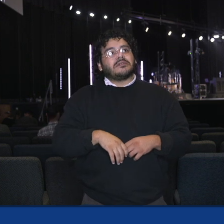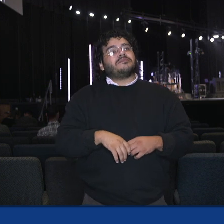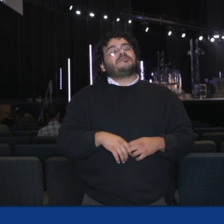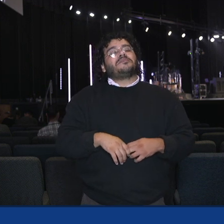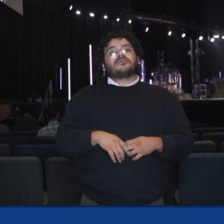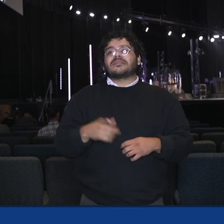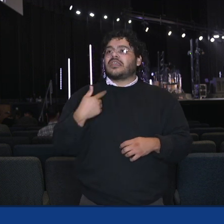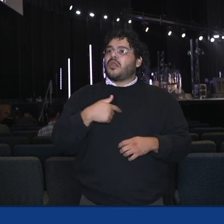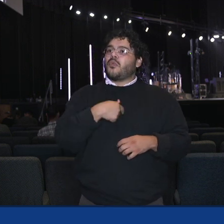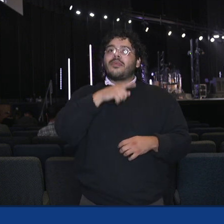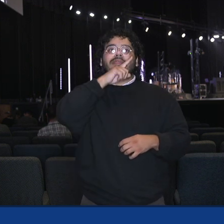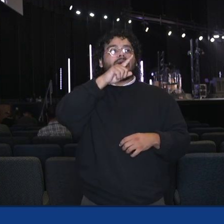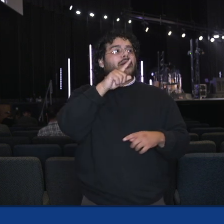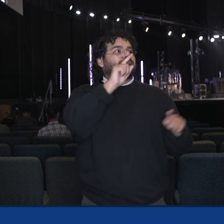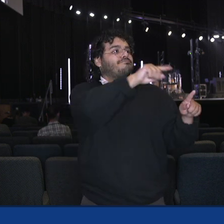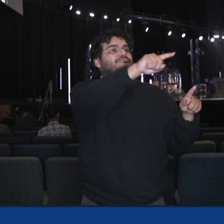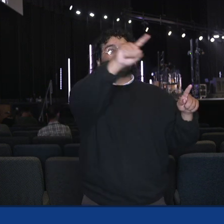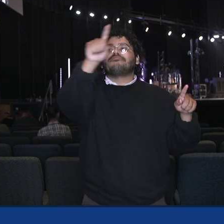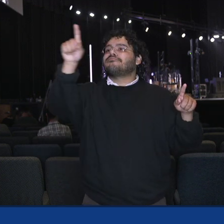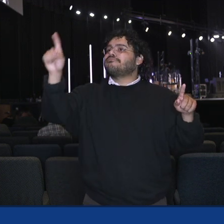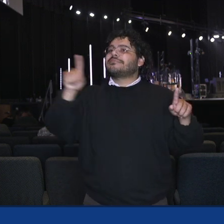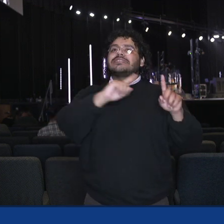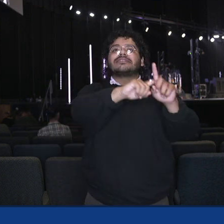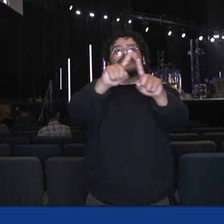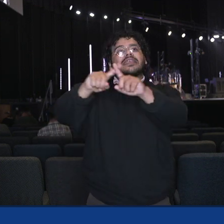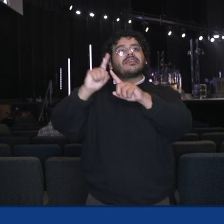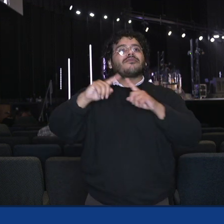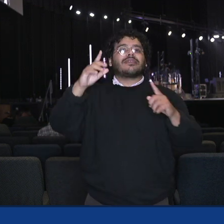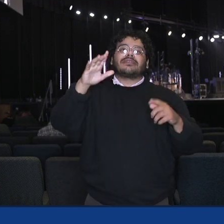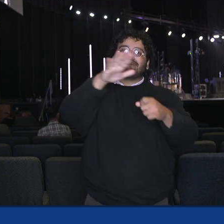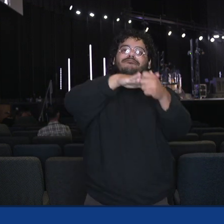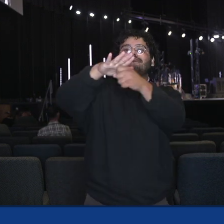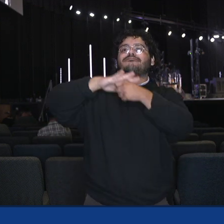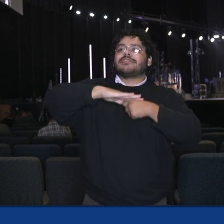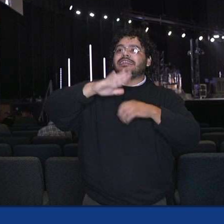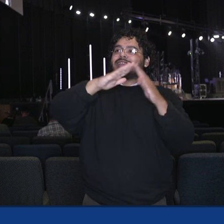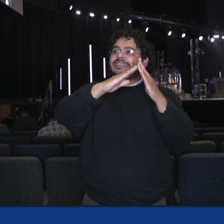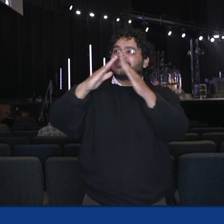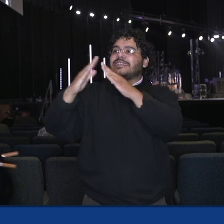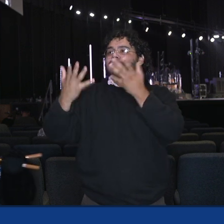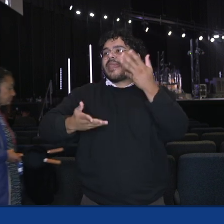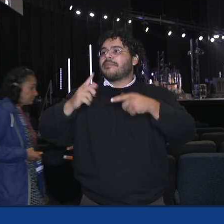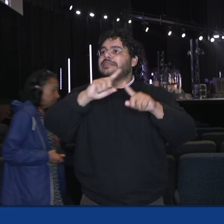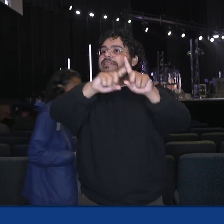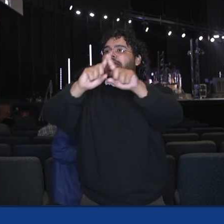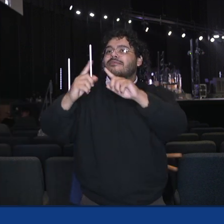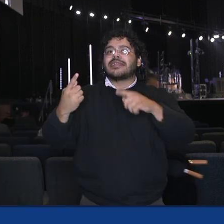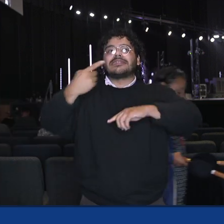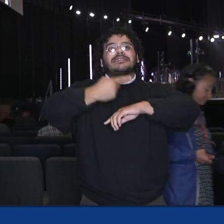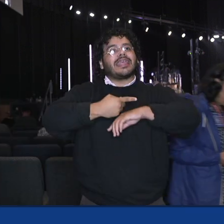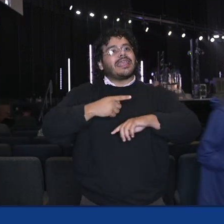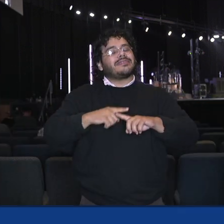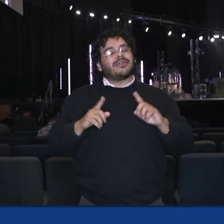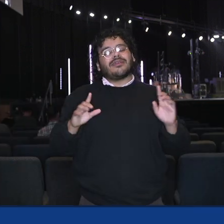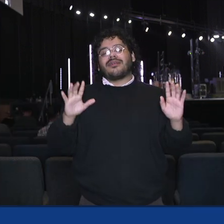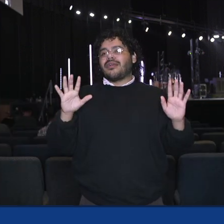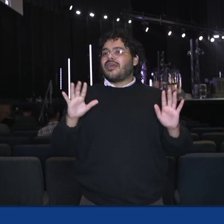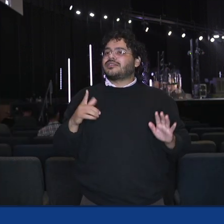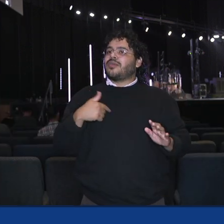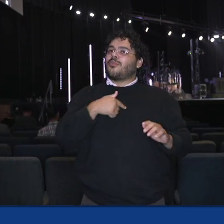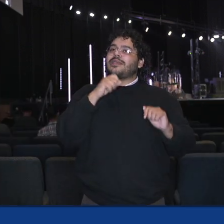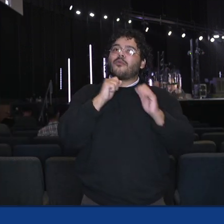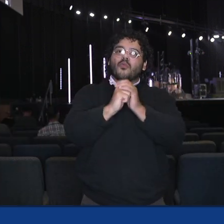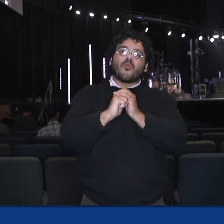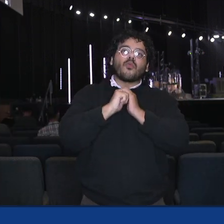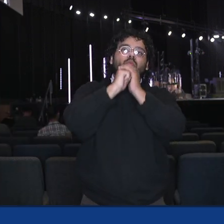in different parts of the city, sometimes different days, but it's really lovely that we get to worship together. I want to give